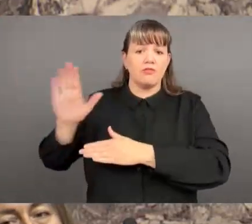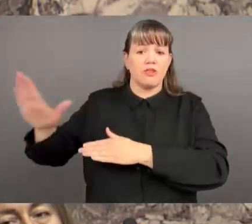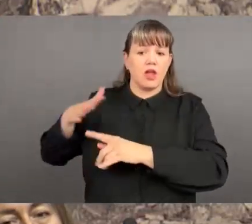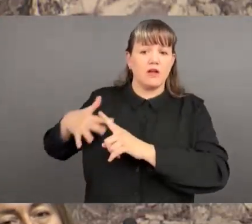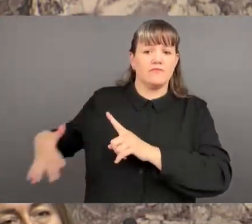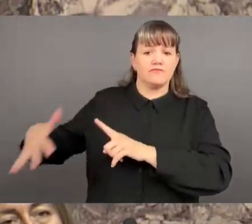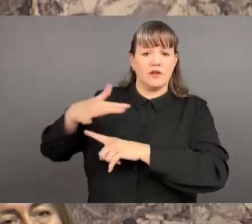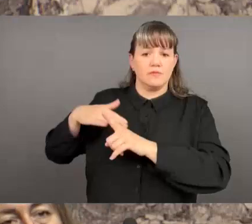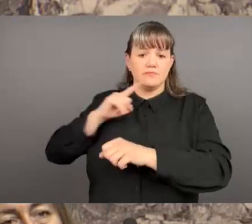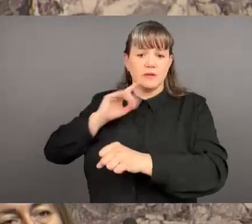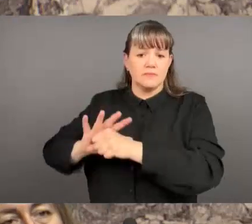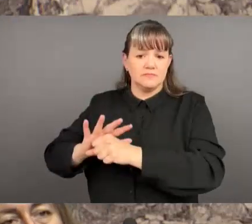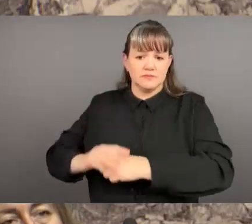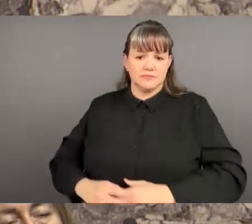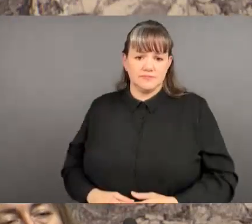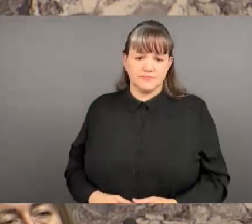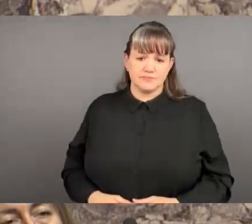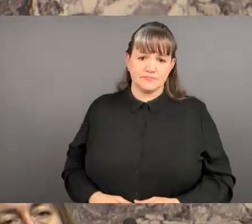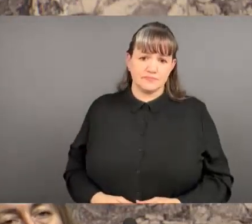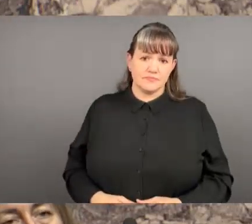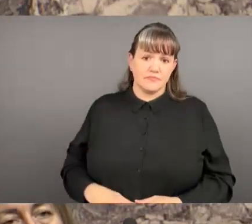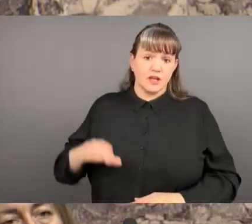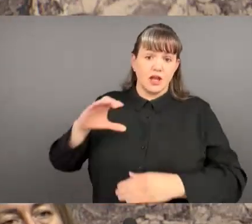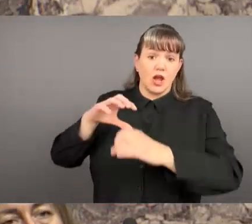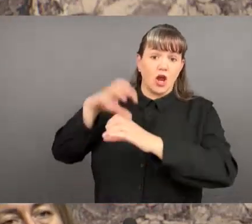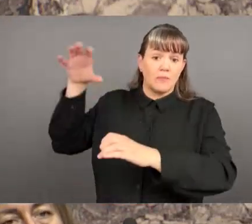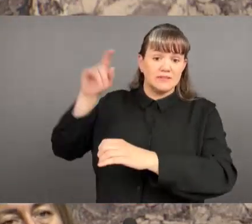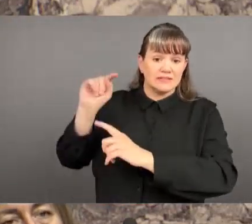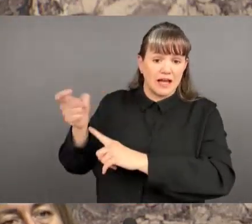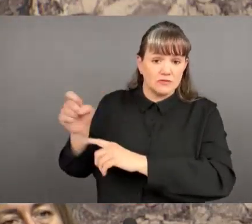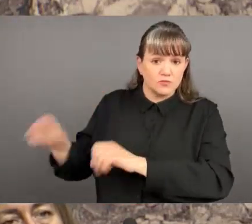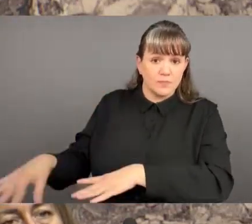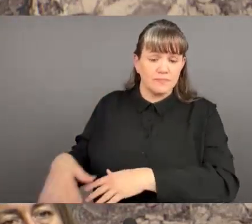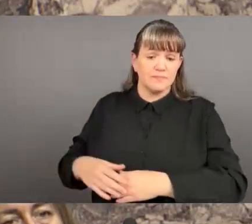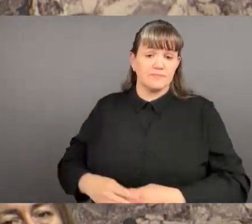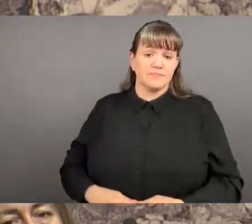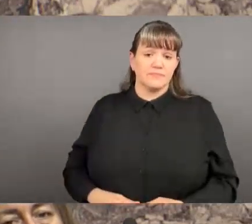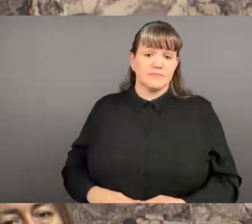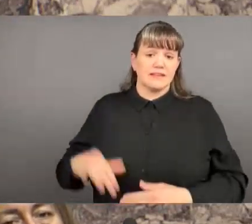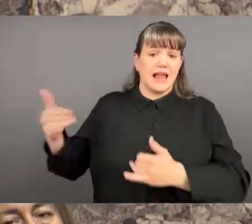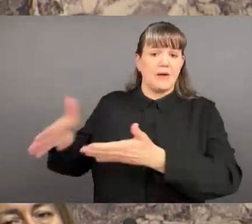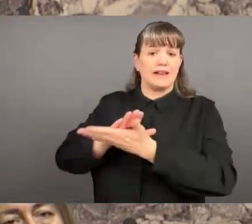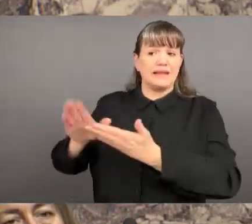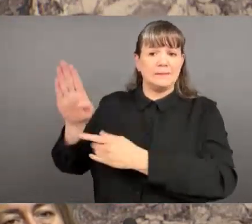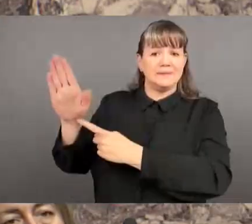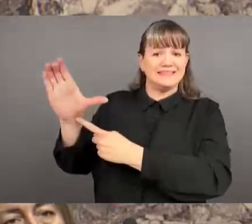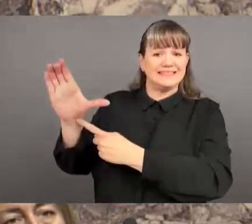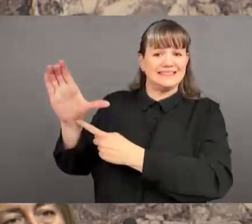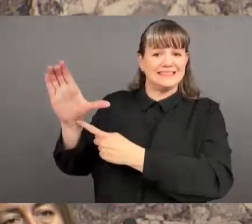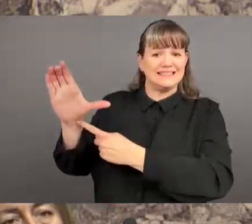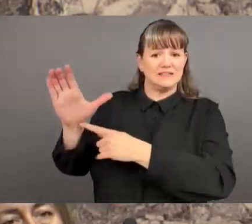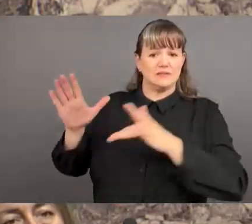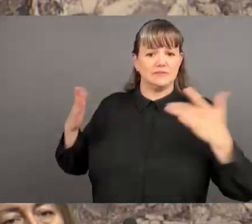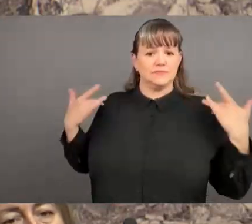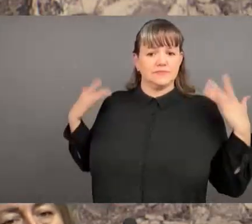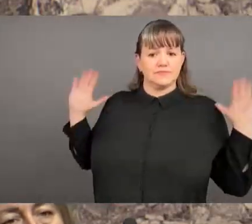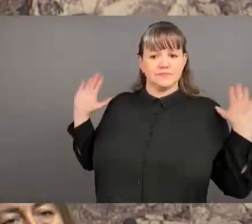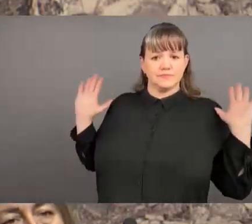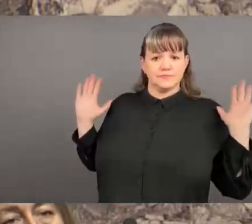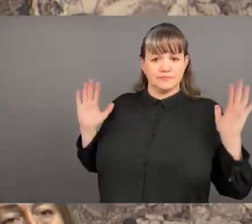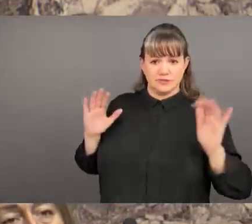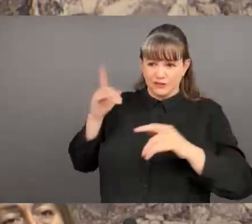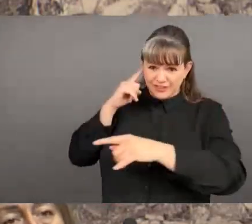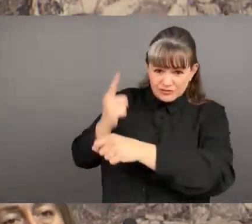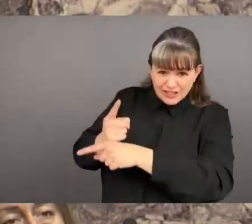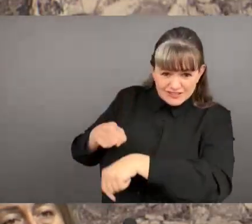To this Premier, do you think that it's time to walk away from these unfair EV mandates as well, and